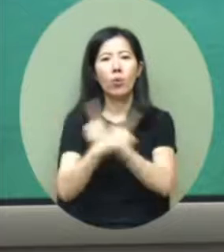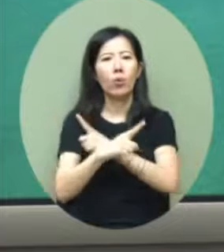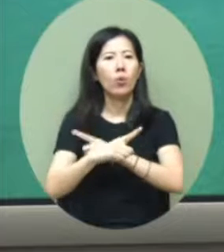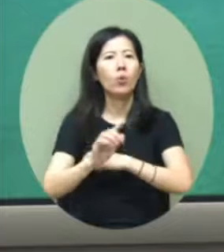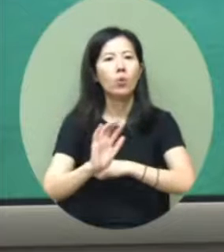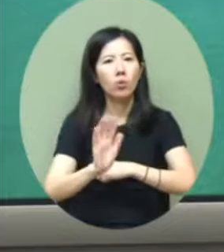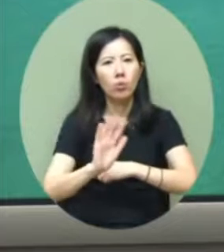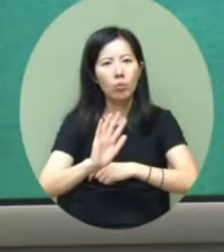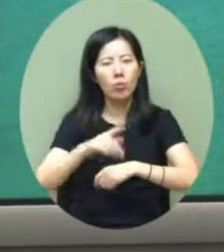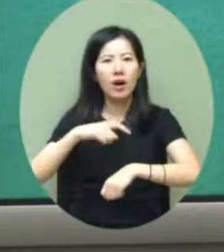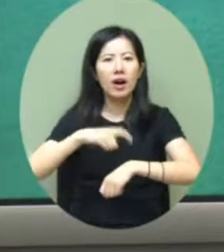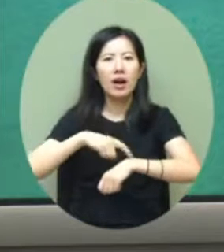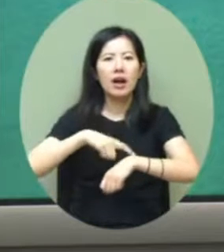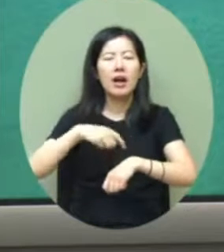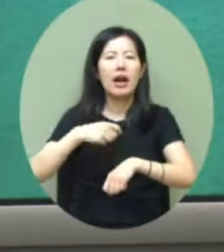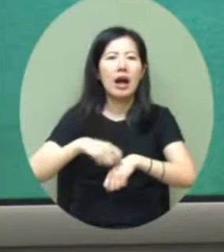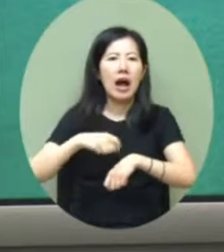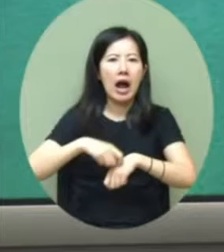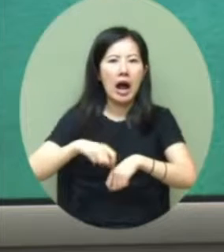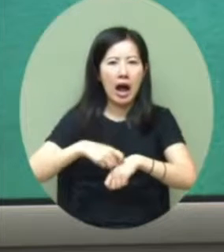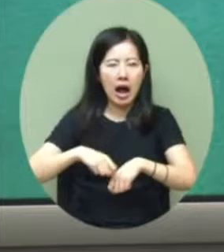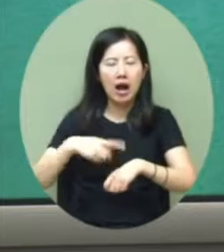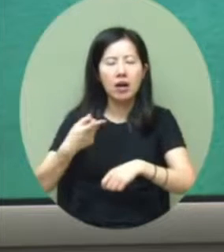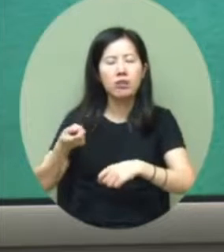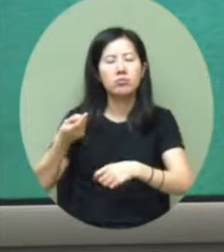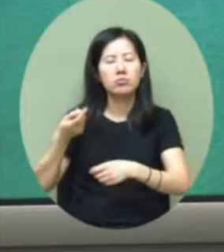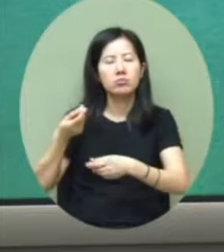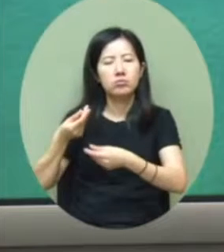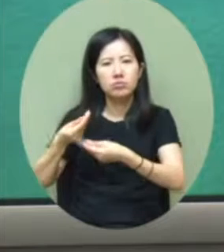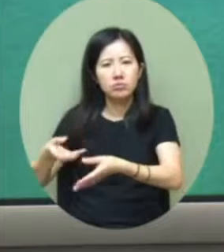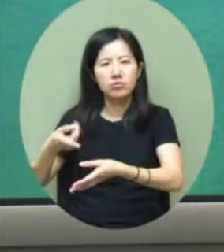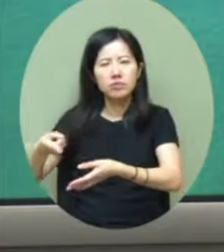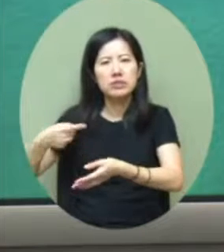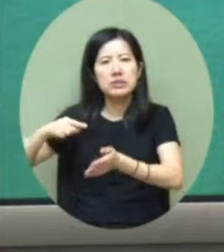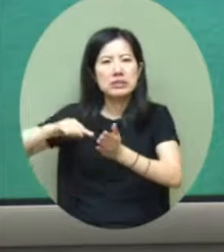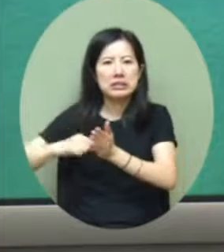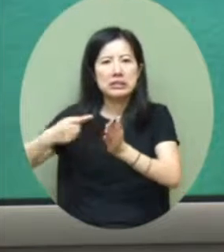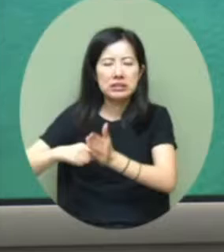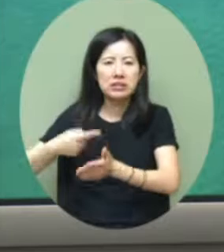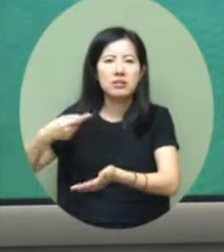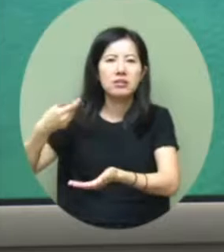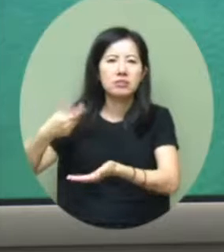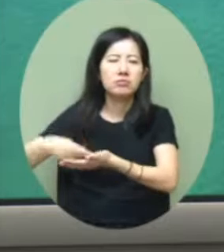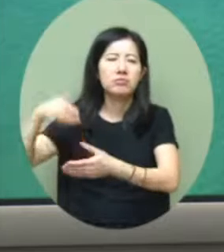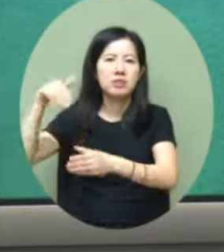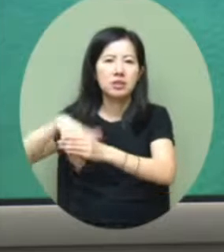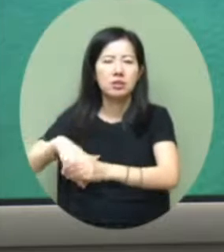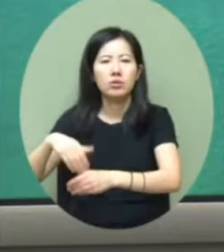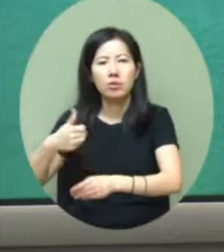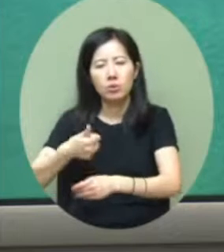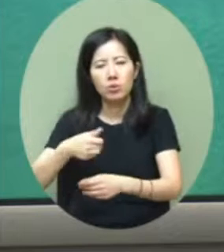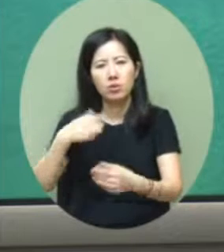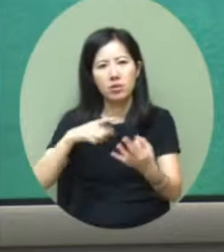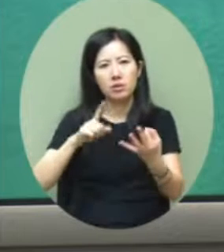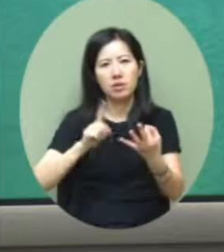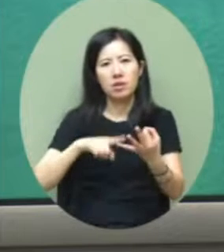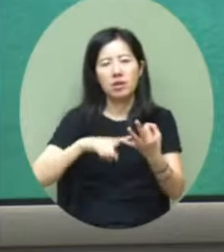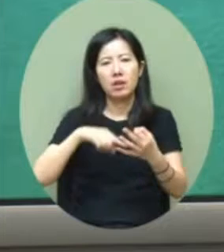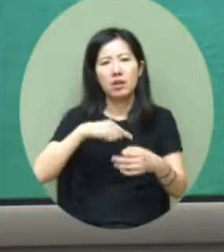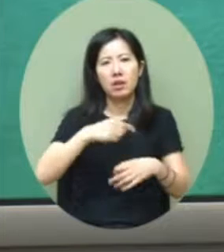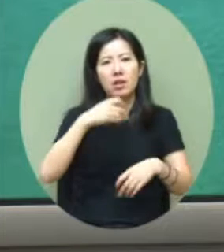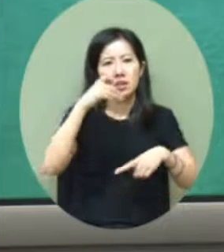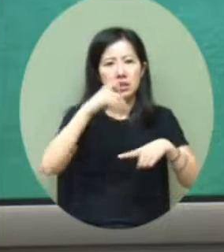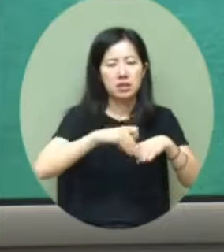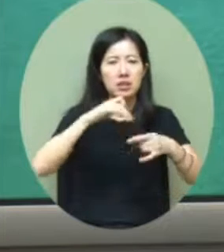to change the currency. This will save time and cost. It will be an incentive for them to buy Hong Kong stocks.